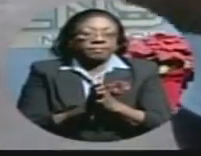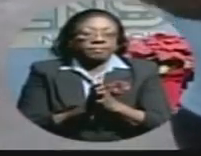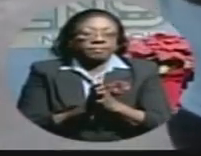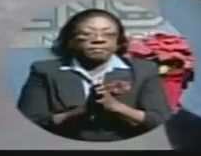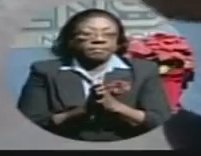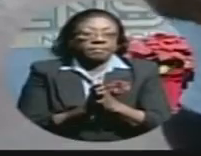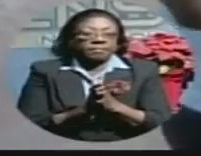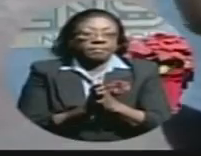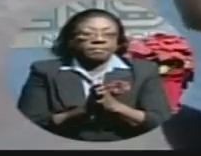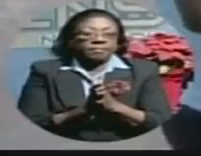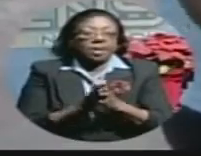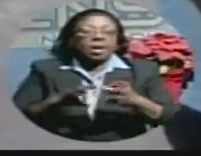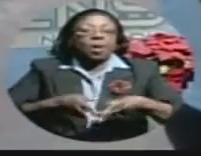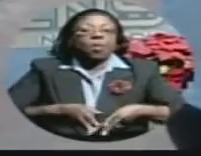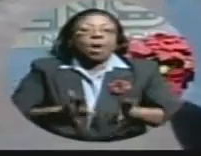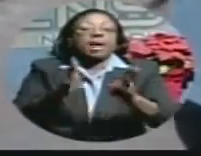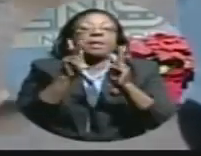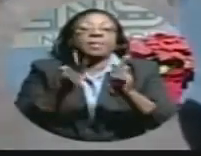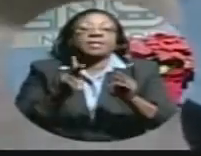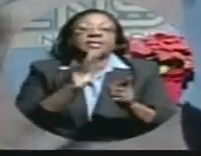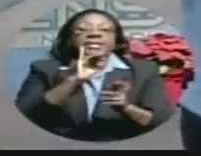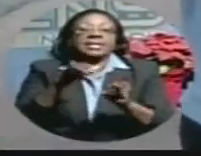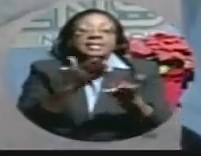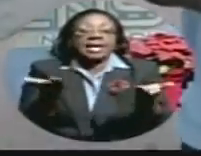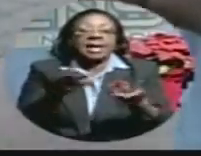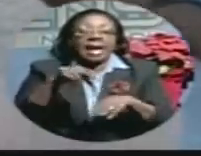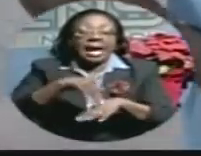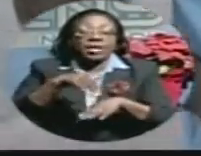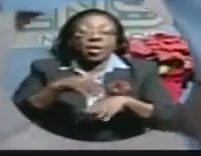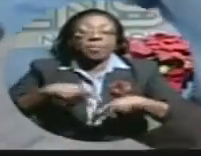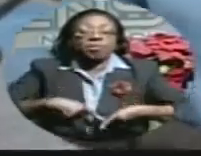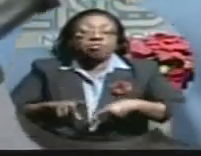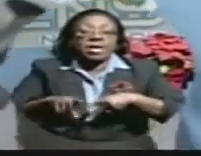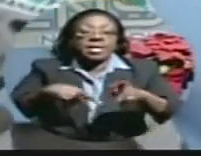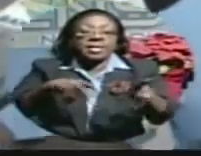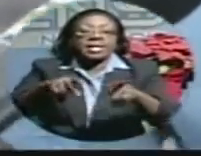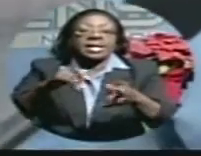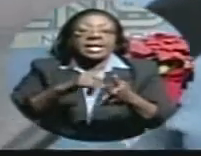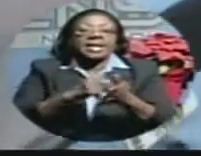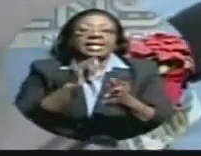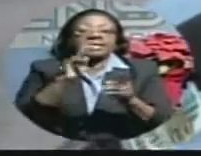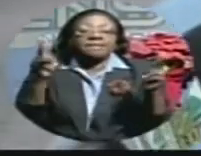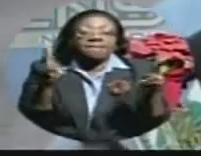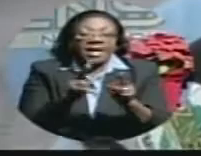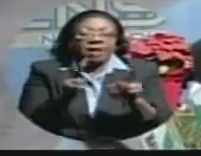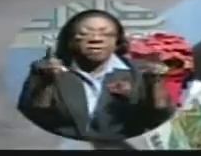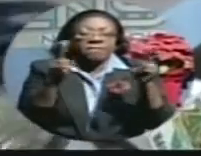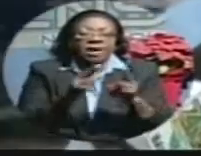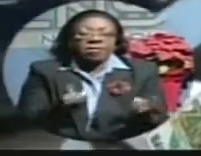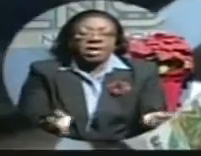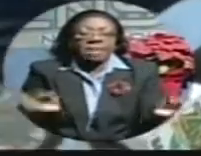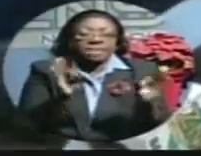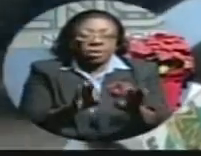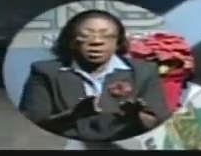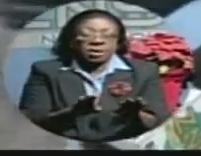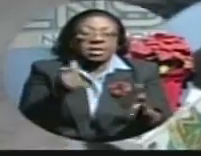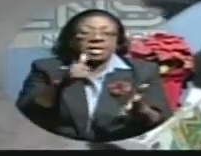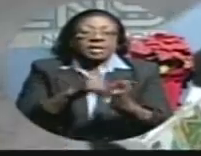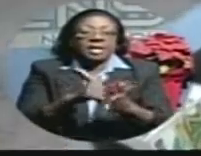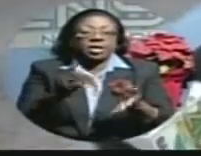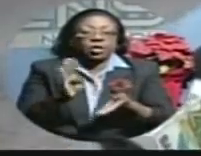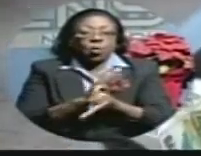Okay? And while a person is here at the parades, it is imperative that they wear